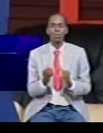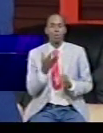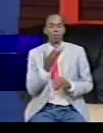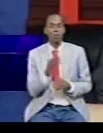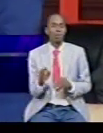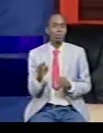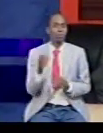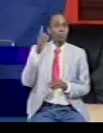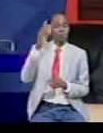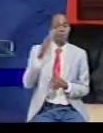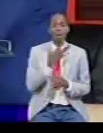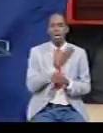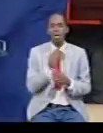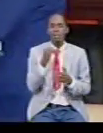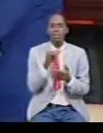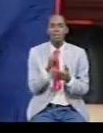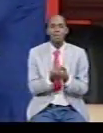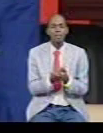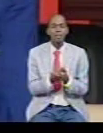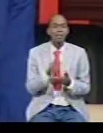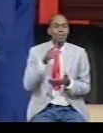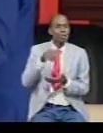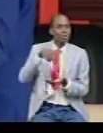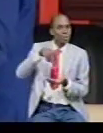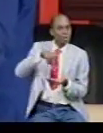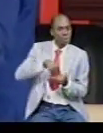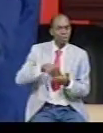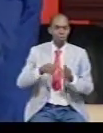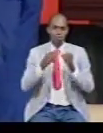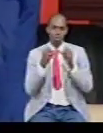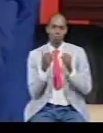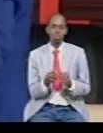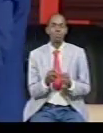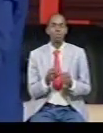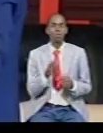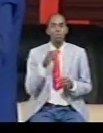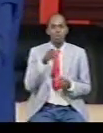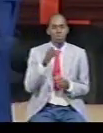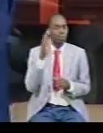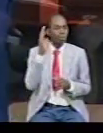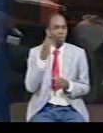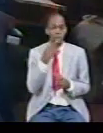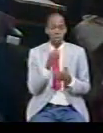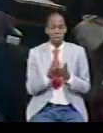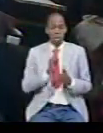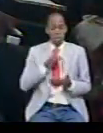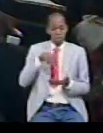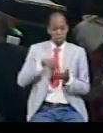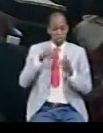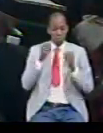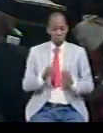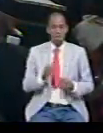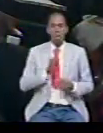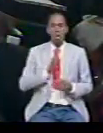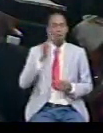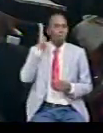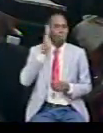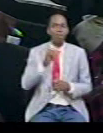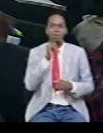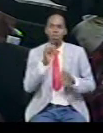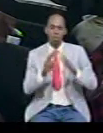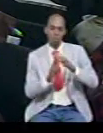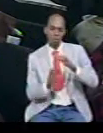they say, and you stand your ground. I will not sin. Somebody there, I will